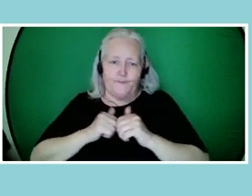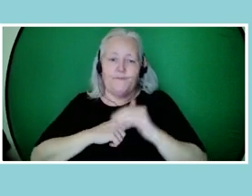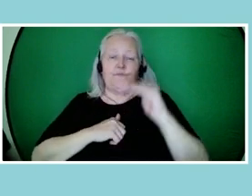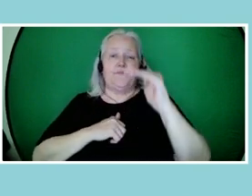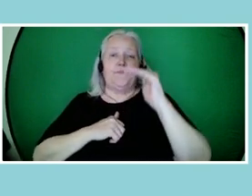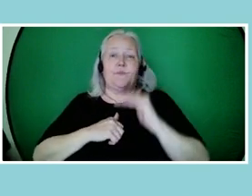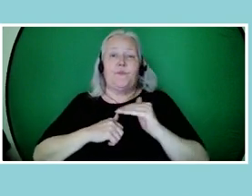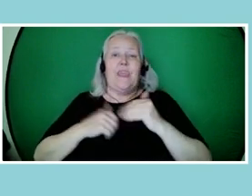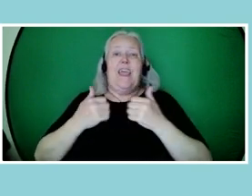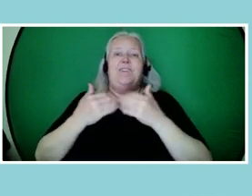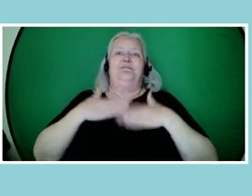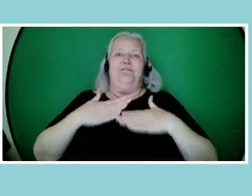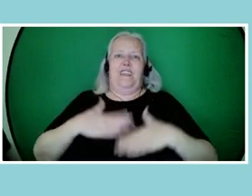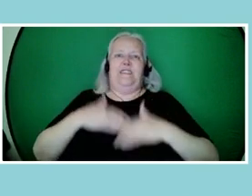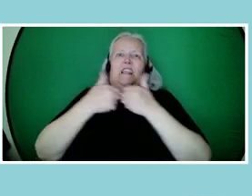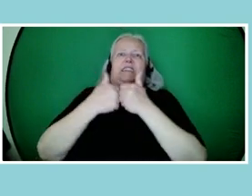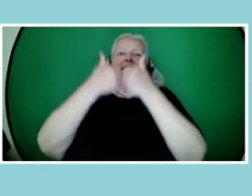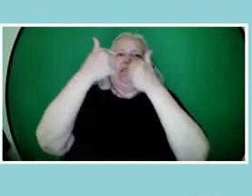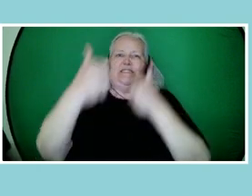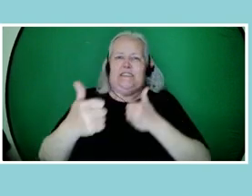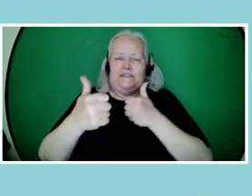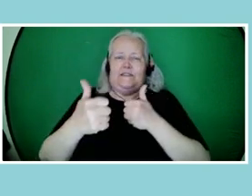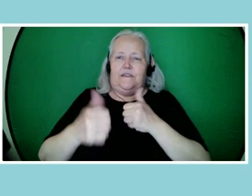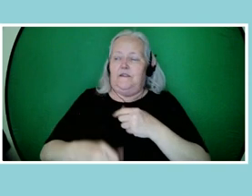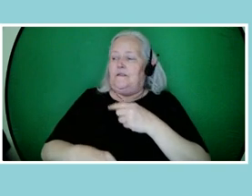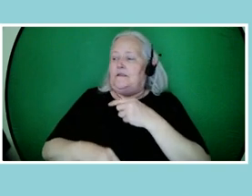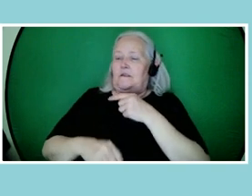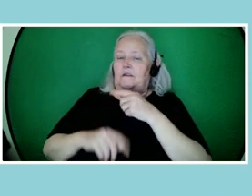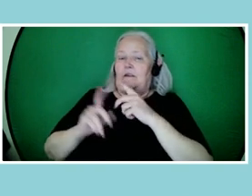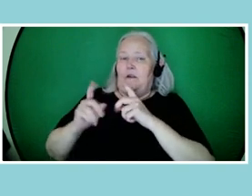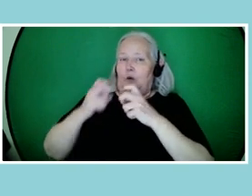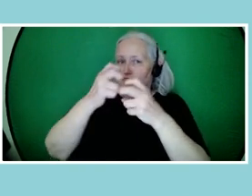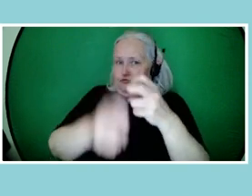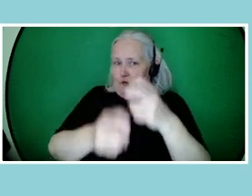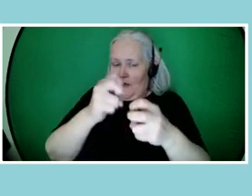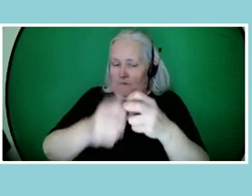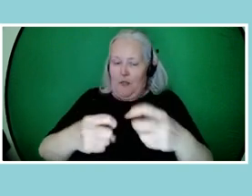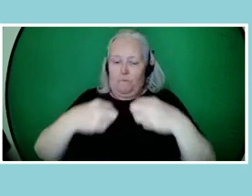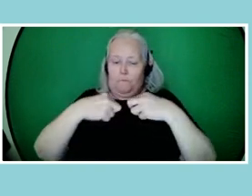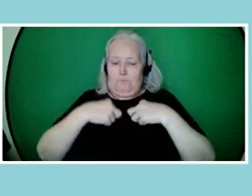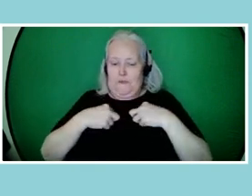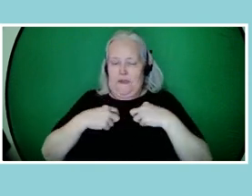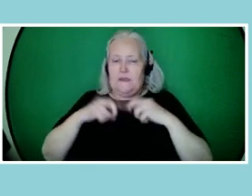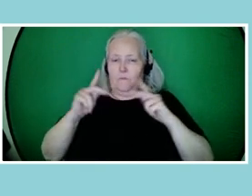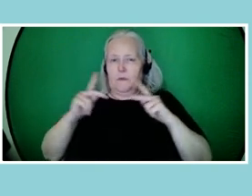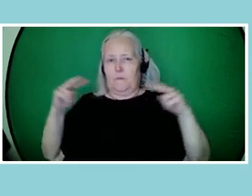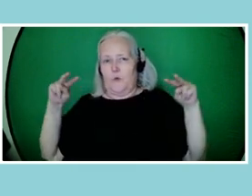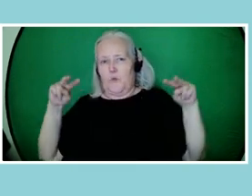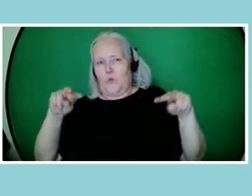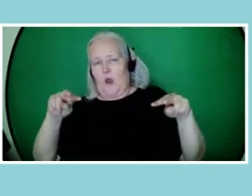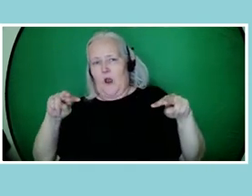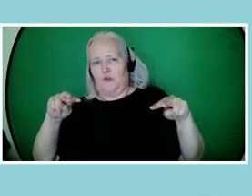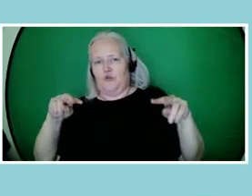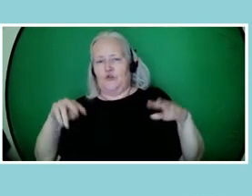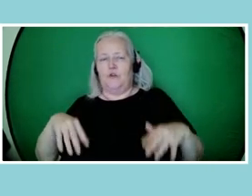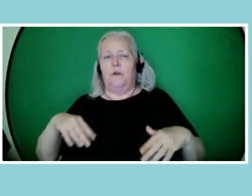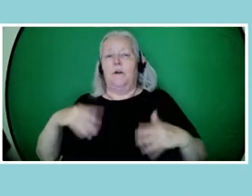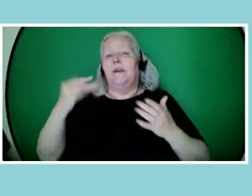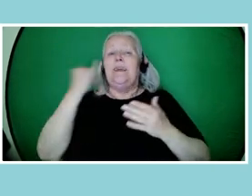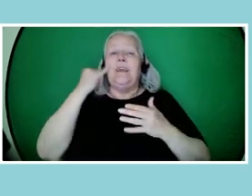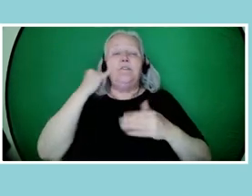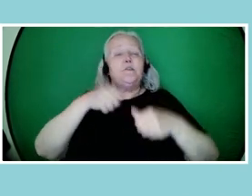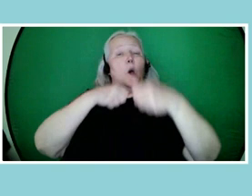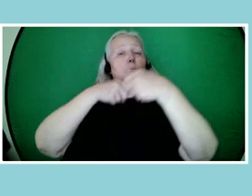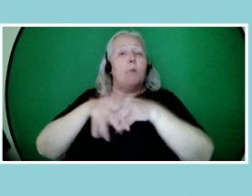you, bystanders, and the problem, right? If you can just move people along in the march, if you can